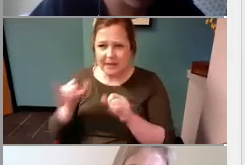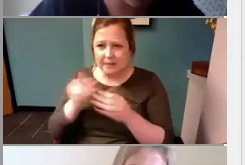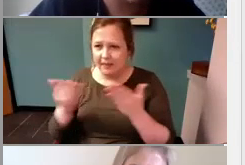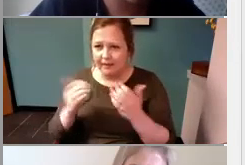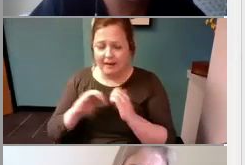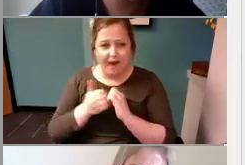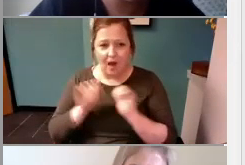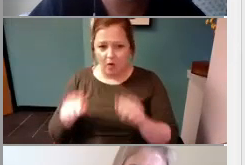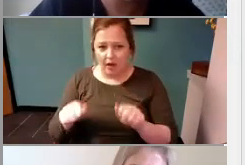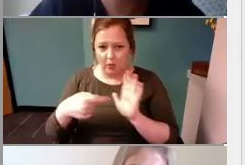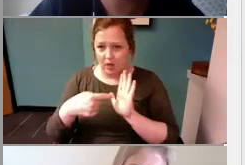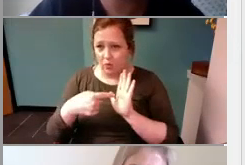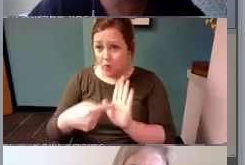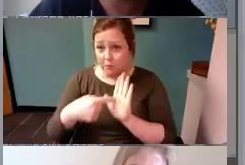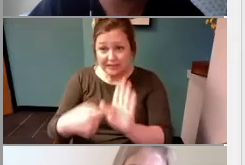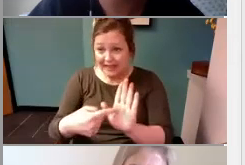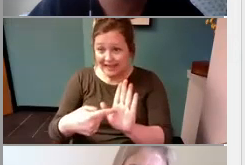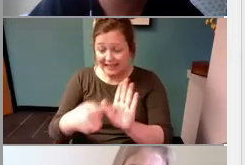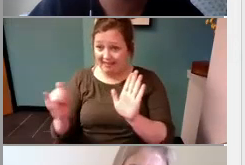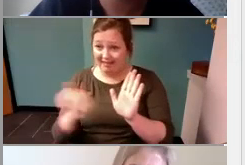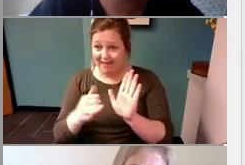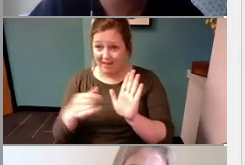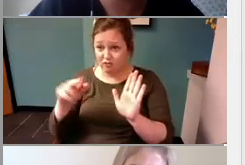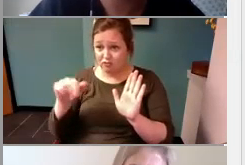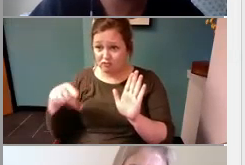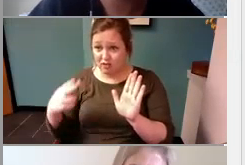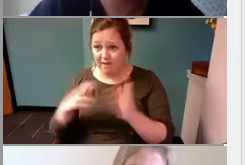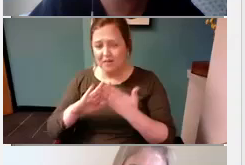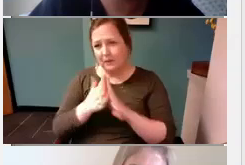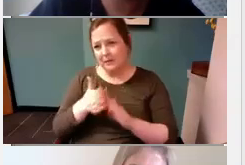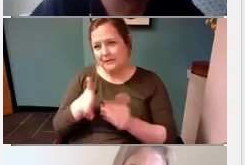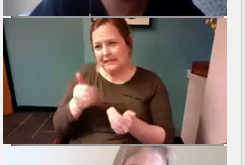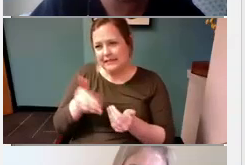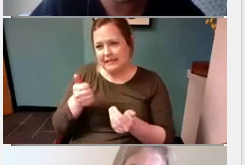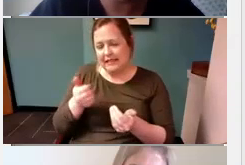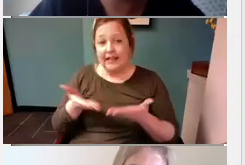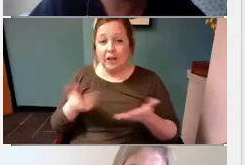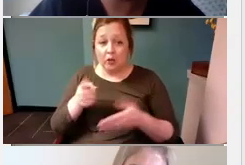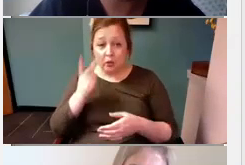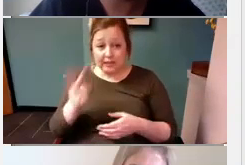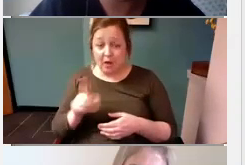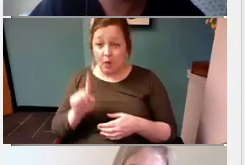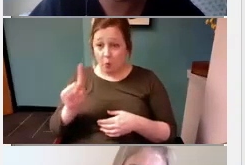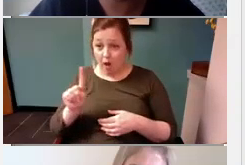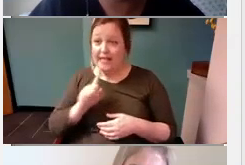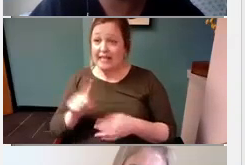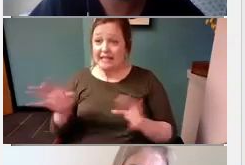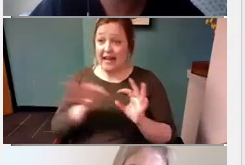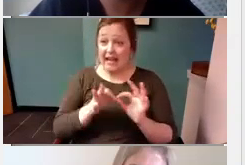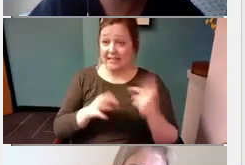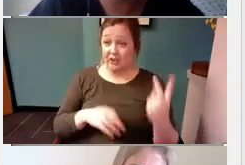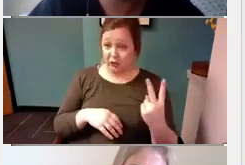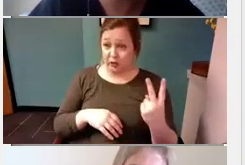particular graph? But this becomes easy, right? Because here we see one is connected to 2 and one is connected to